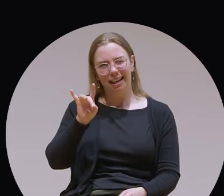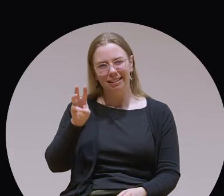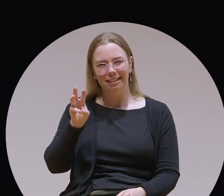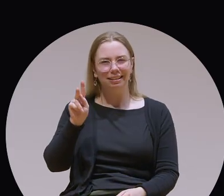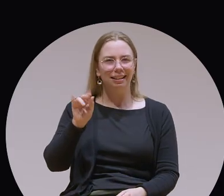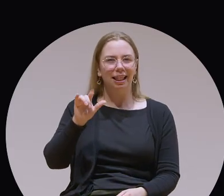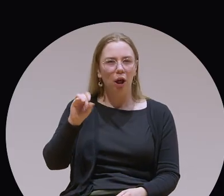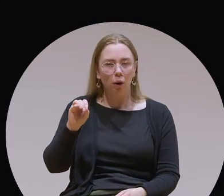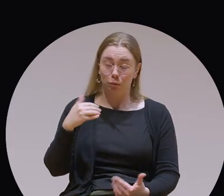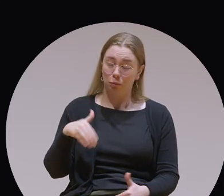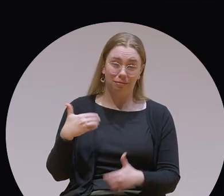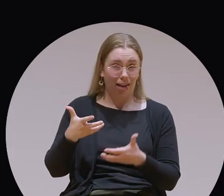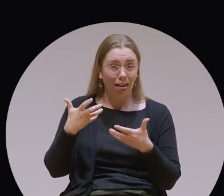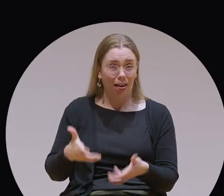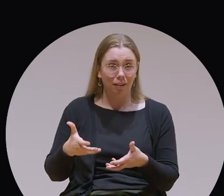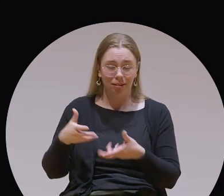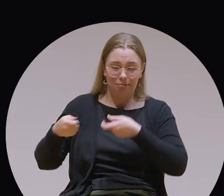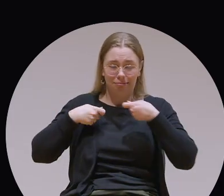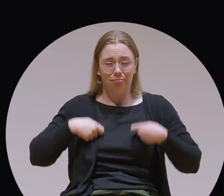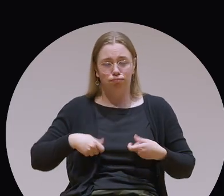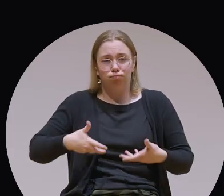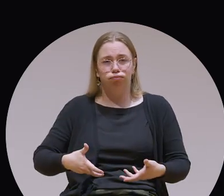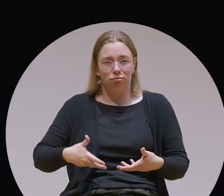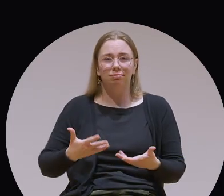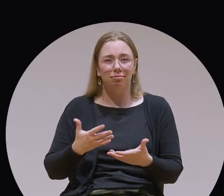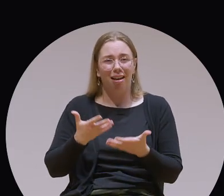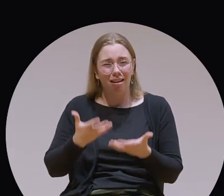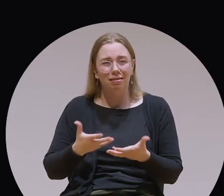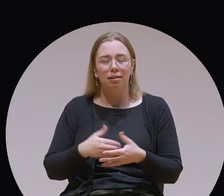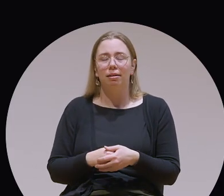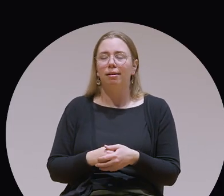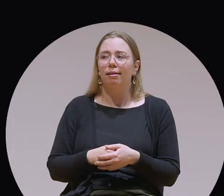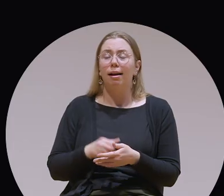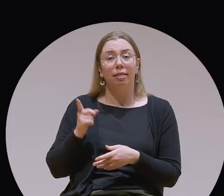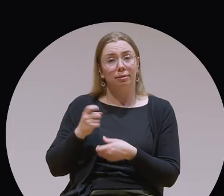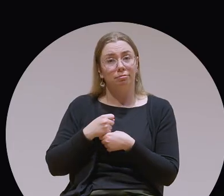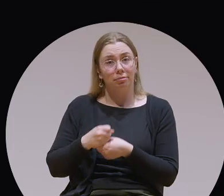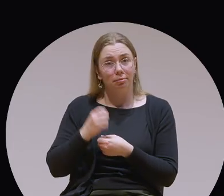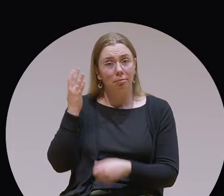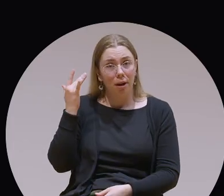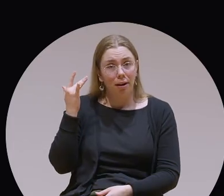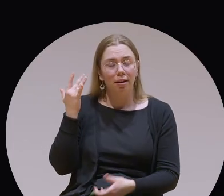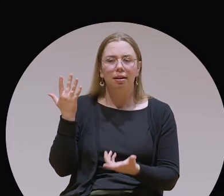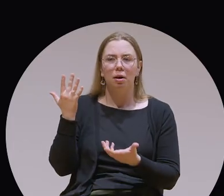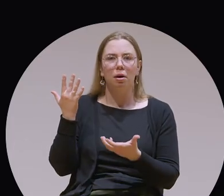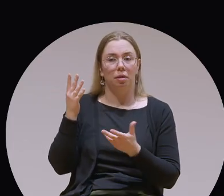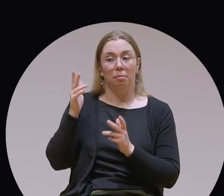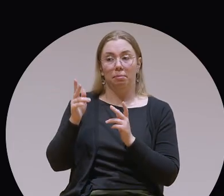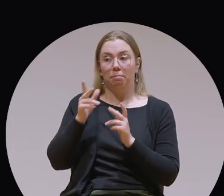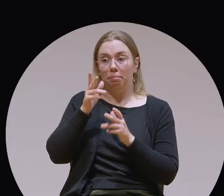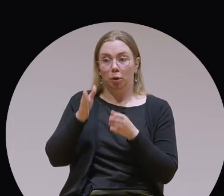And it's an object created to try and protect its wearer